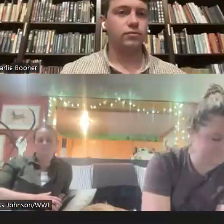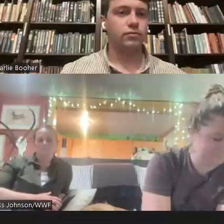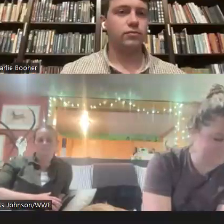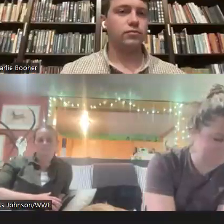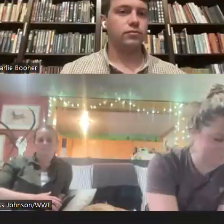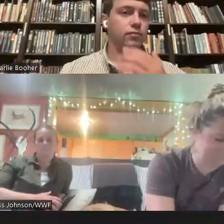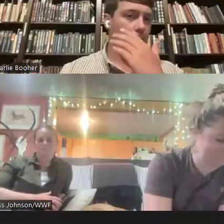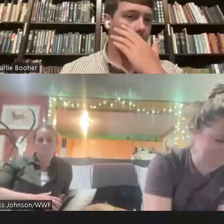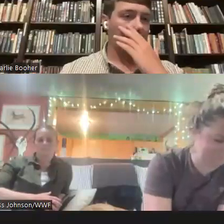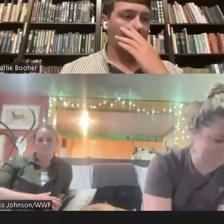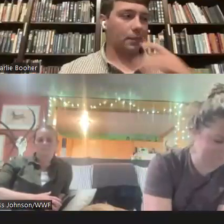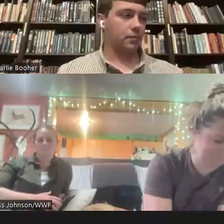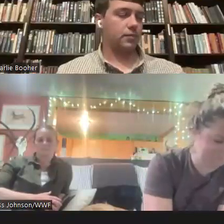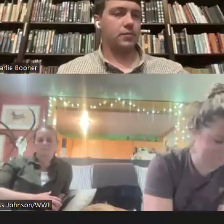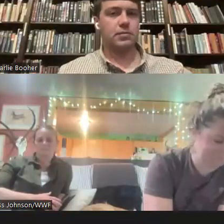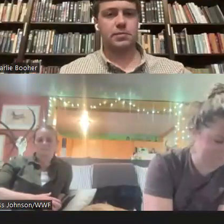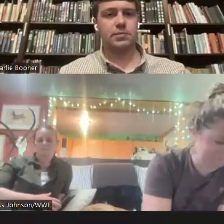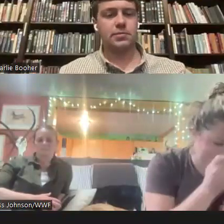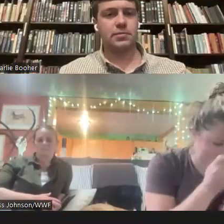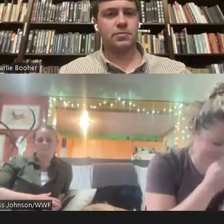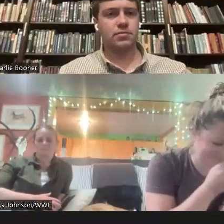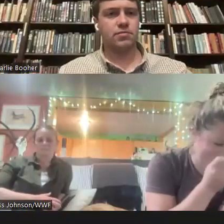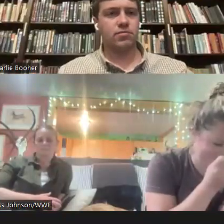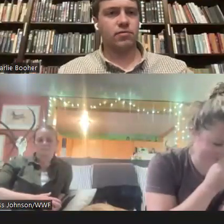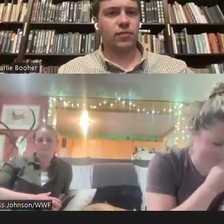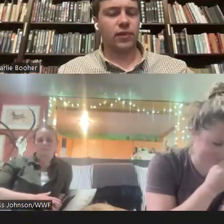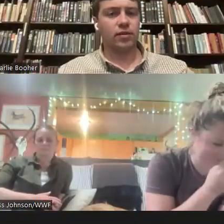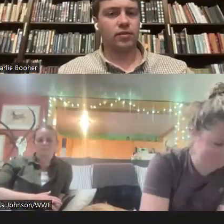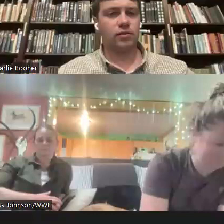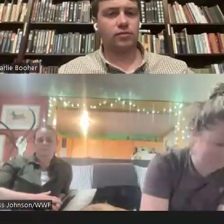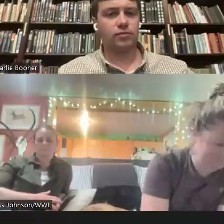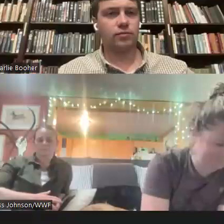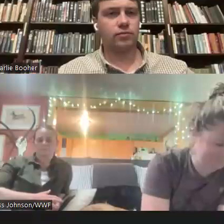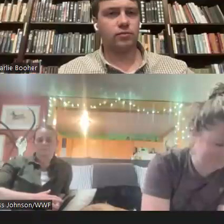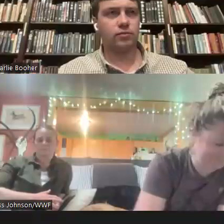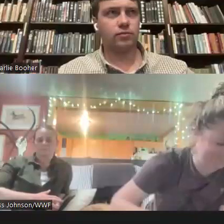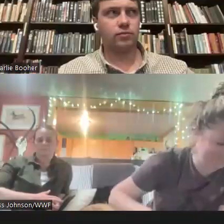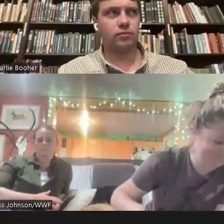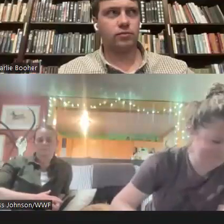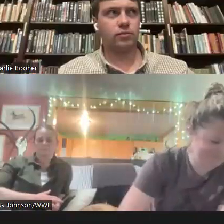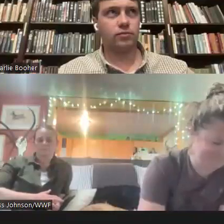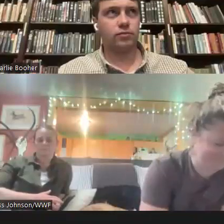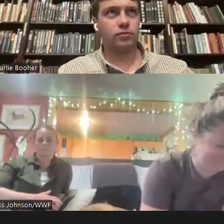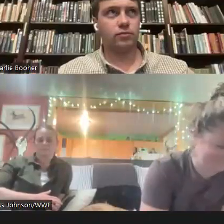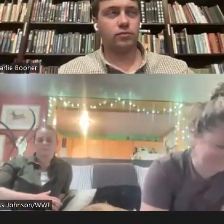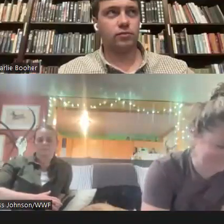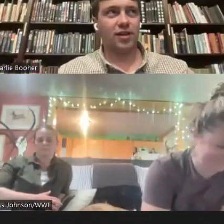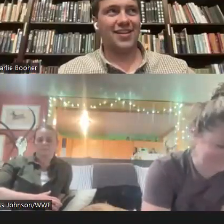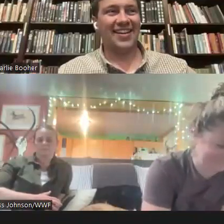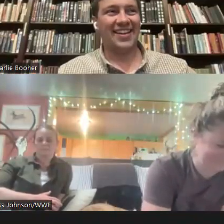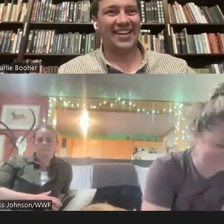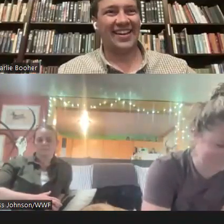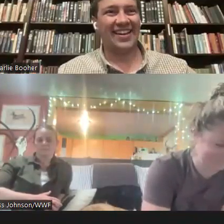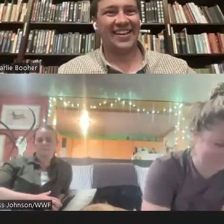in other nations across the globe that don't use a consumptive use model, and how are outcomes different?